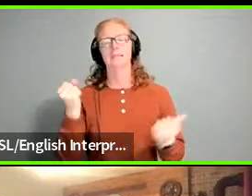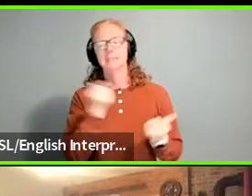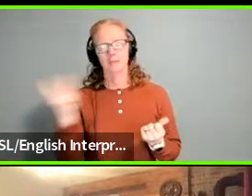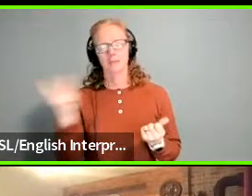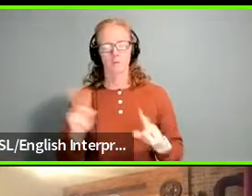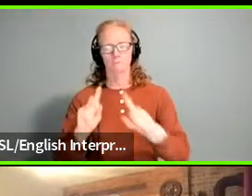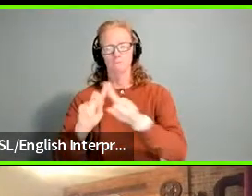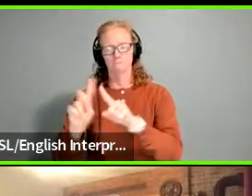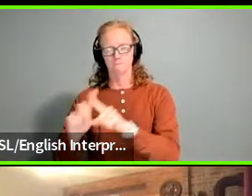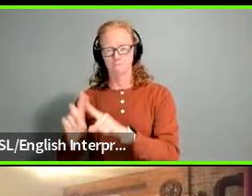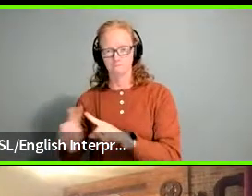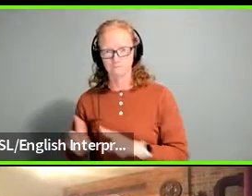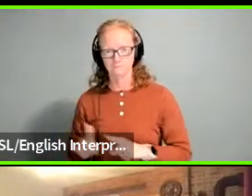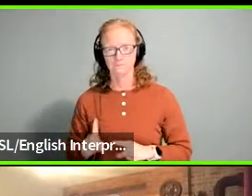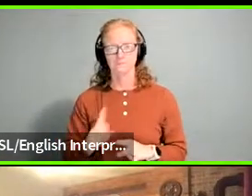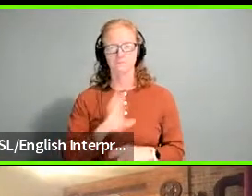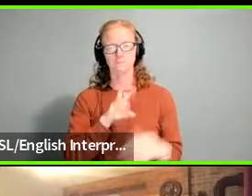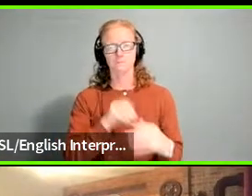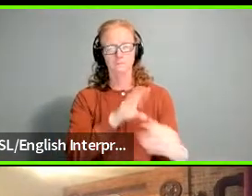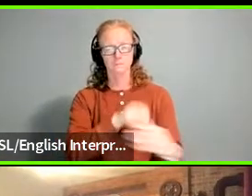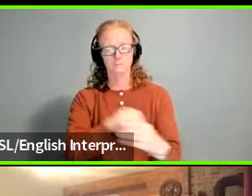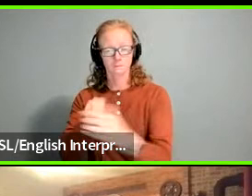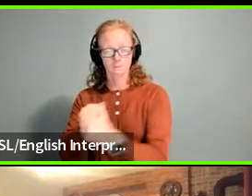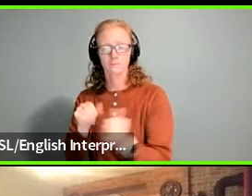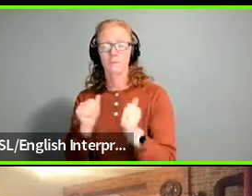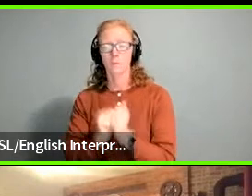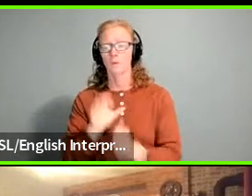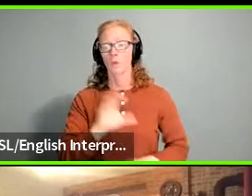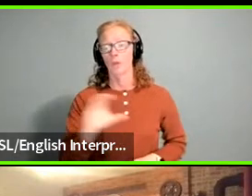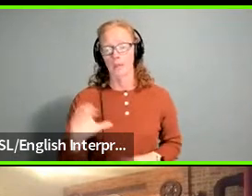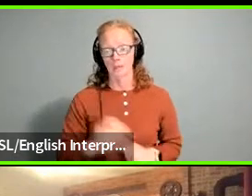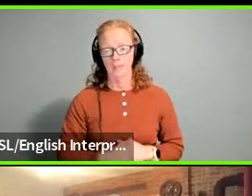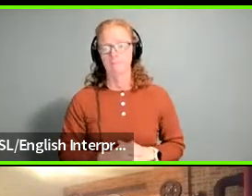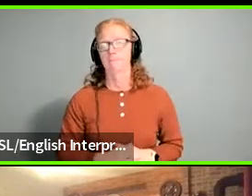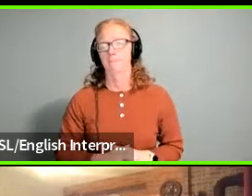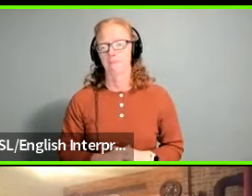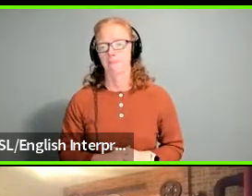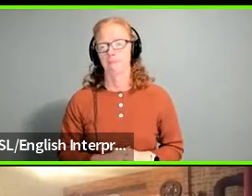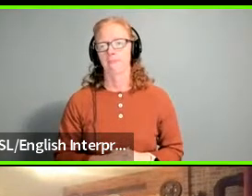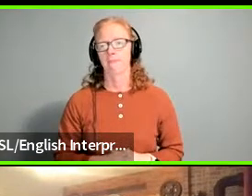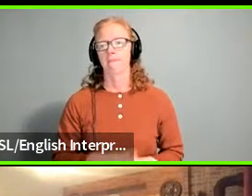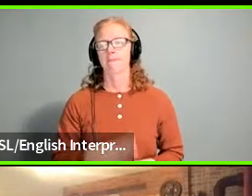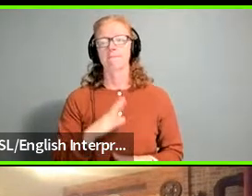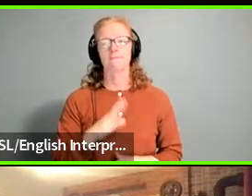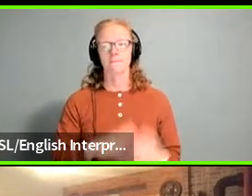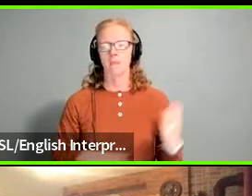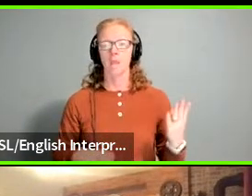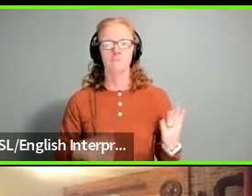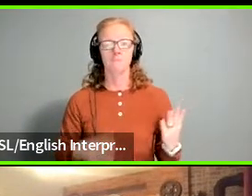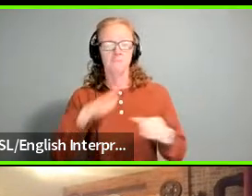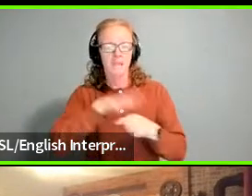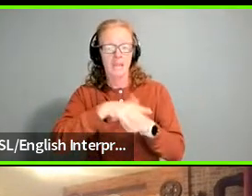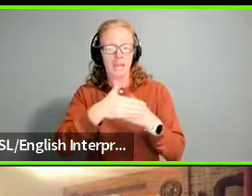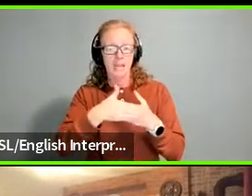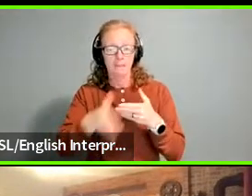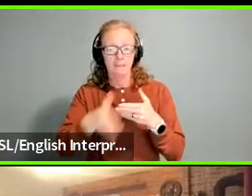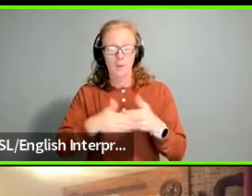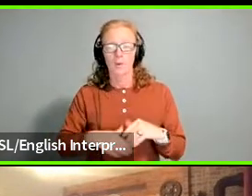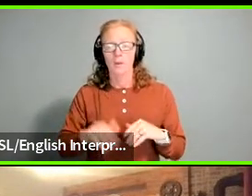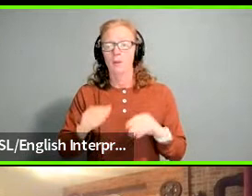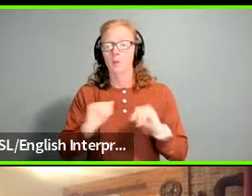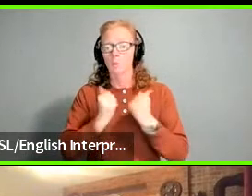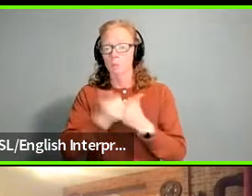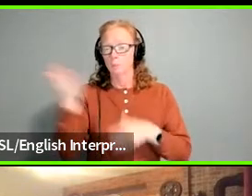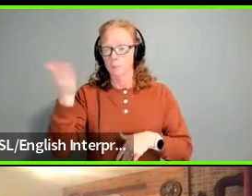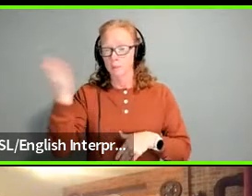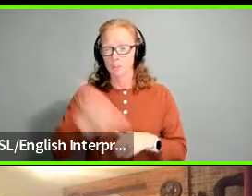different engagement opportunities that were within Clark County itself. Some of those were some of those neighborhood association presentations